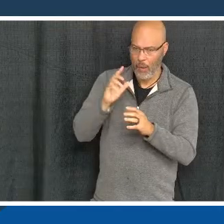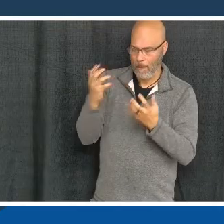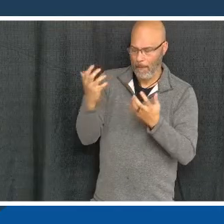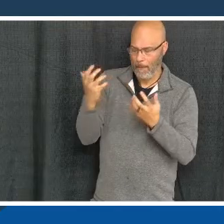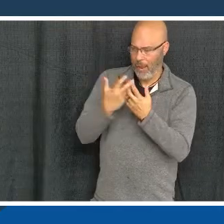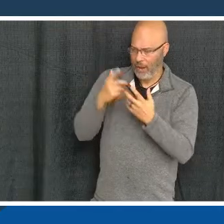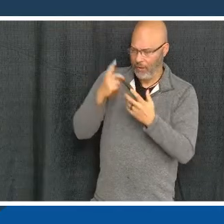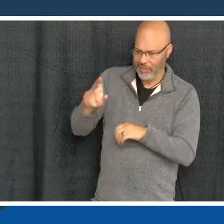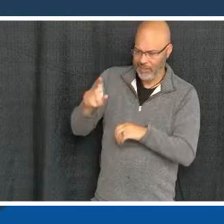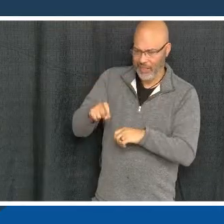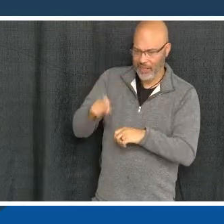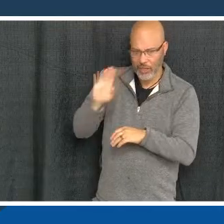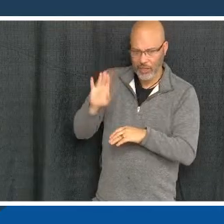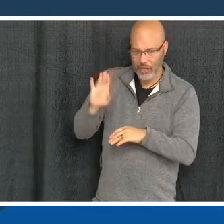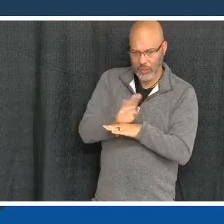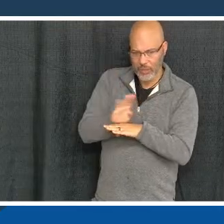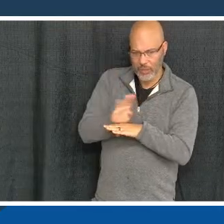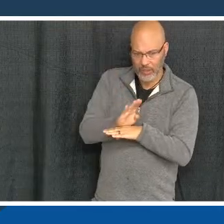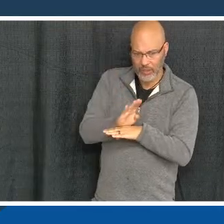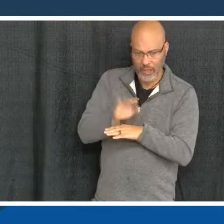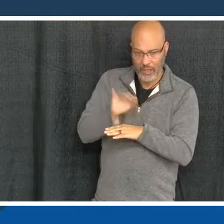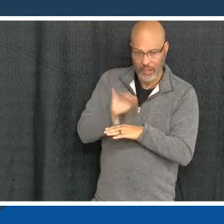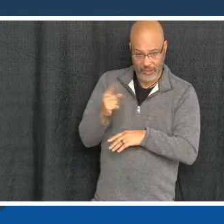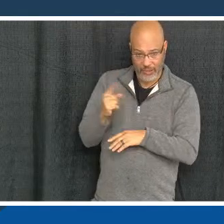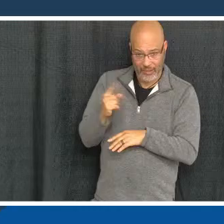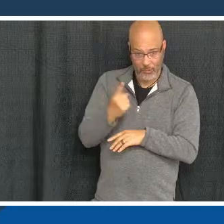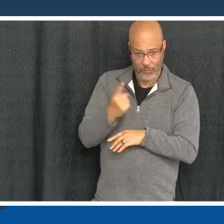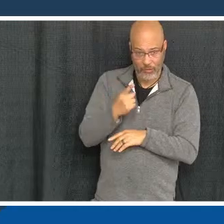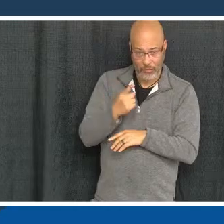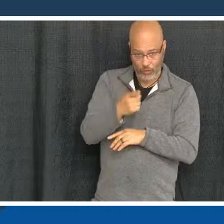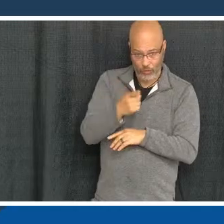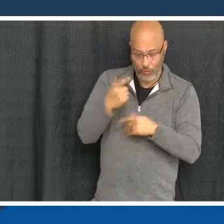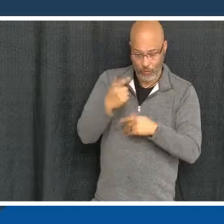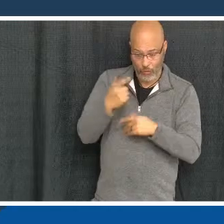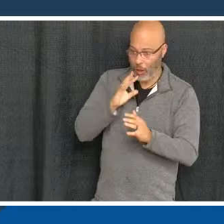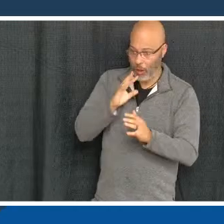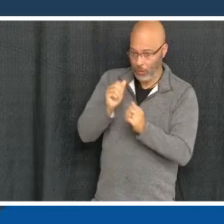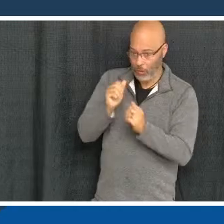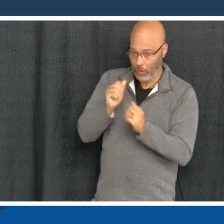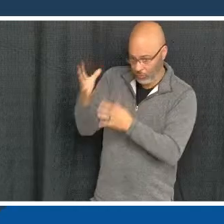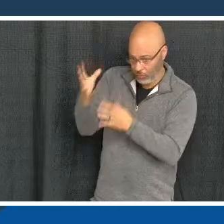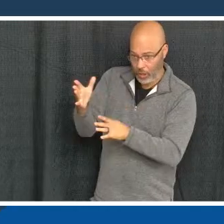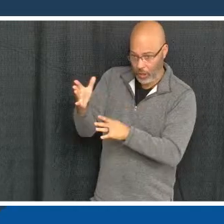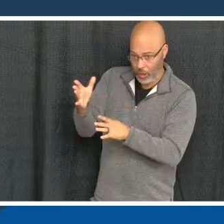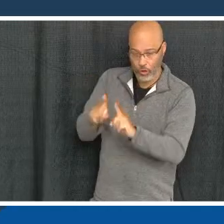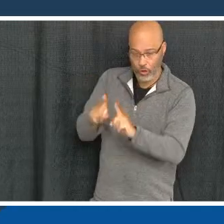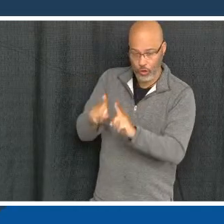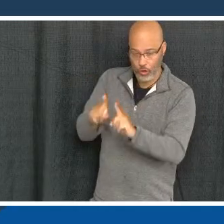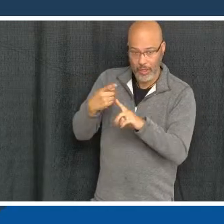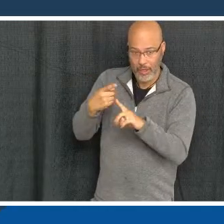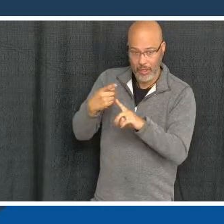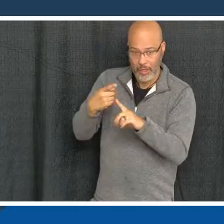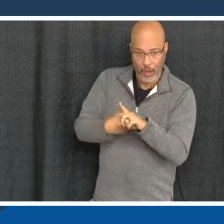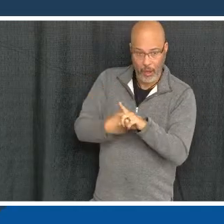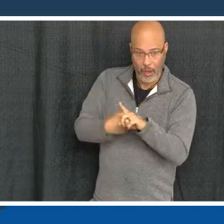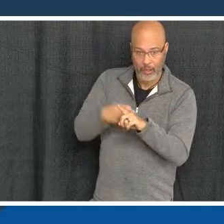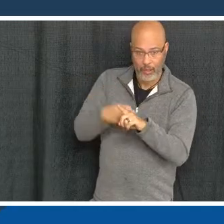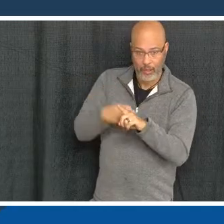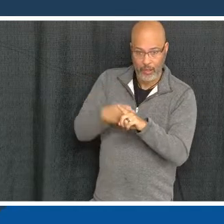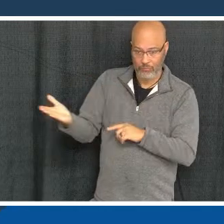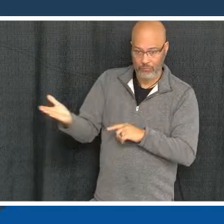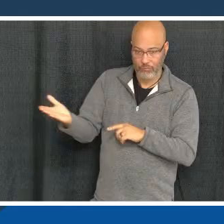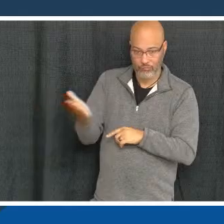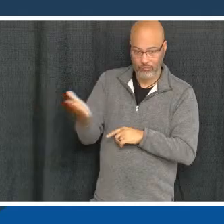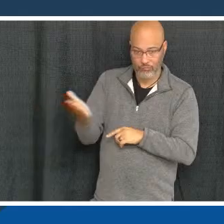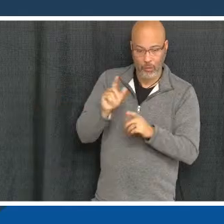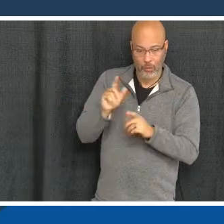for his needs for his business. Is this something that you have spoken with him about during the many months that this has been before